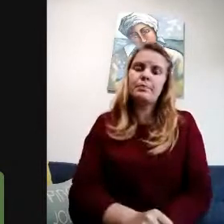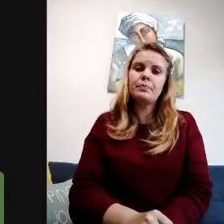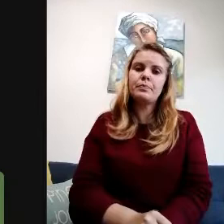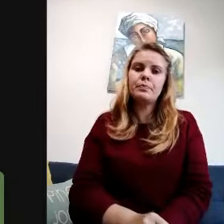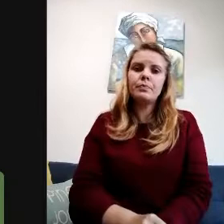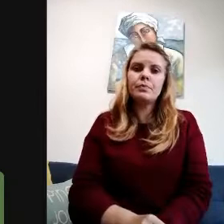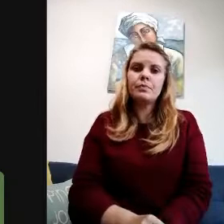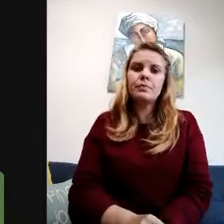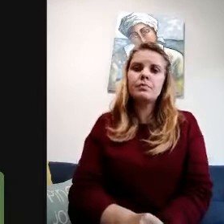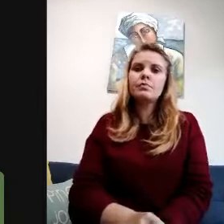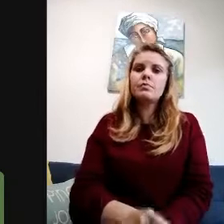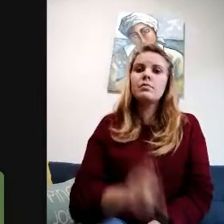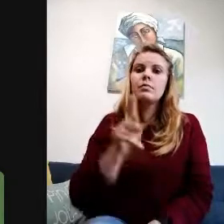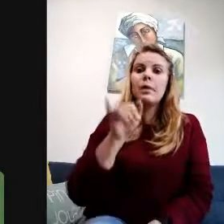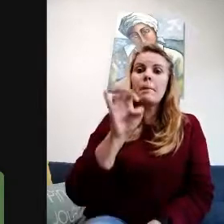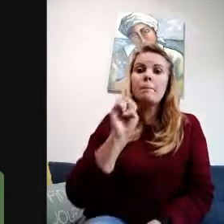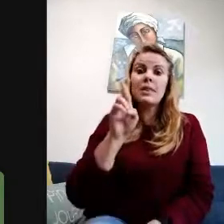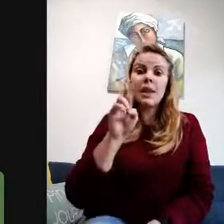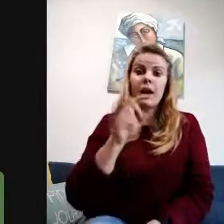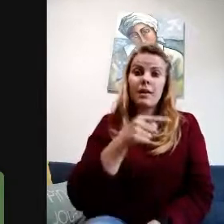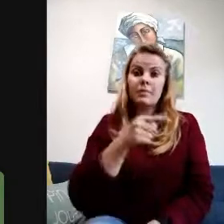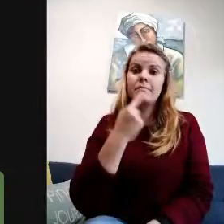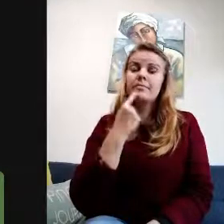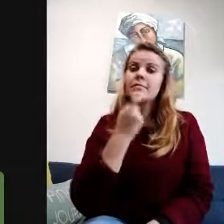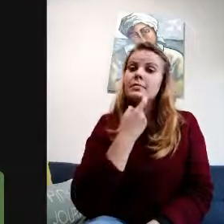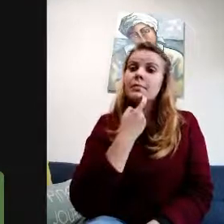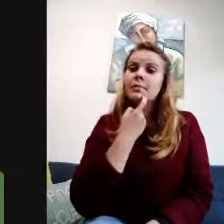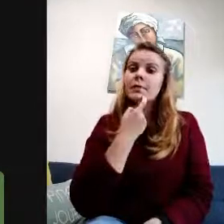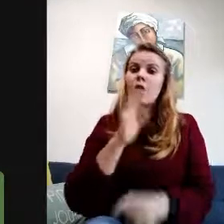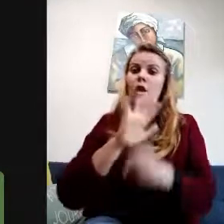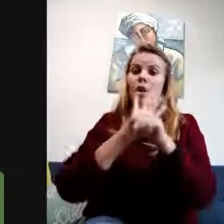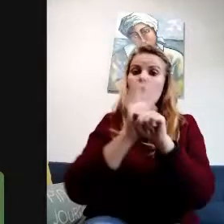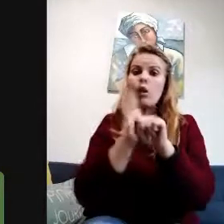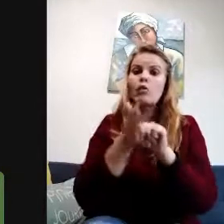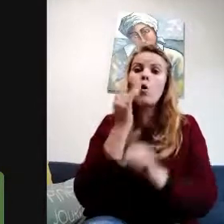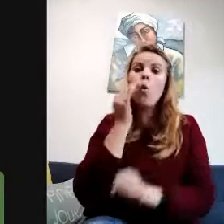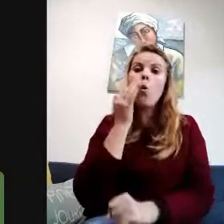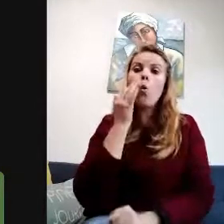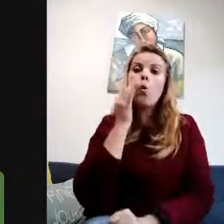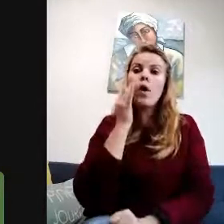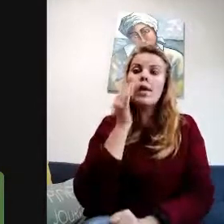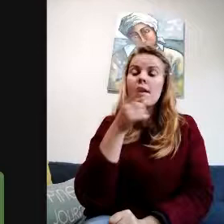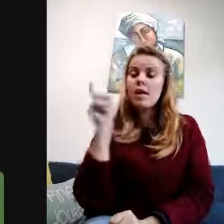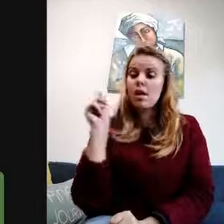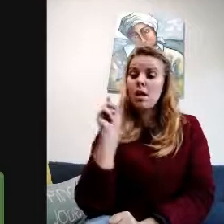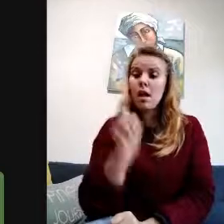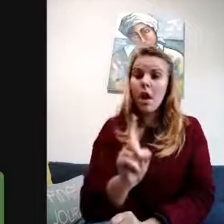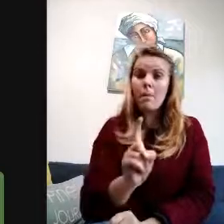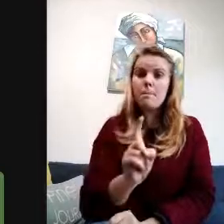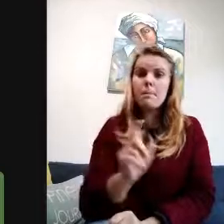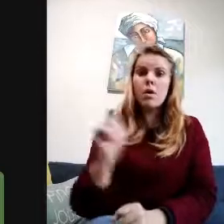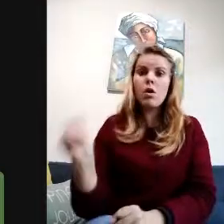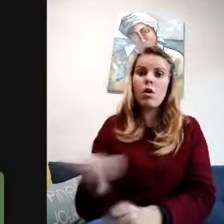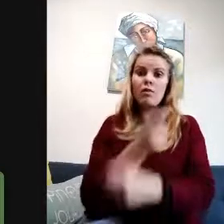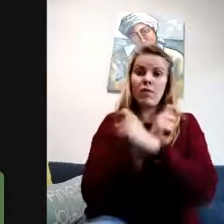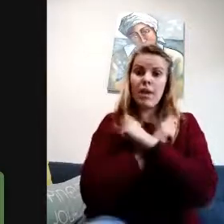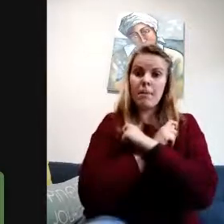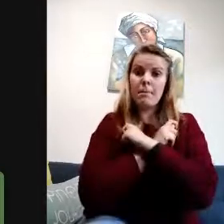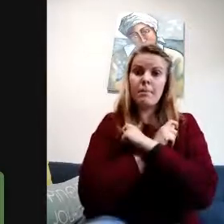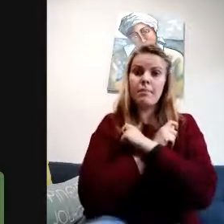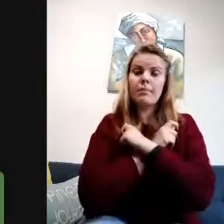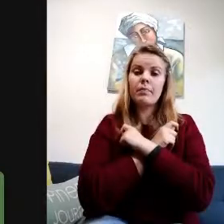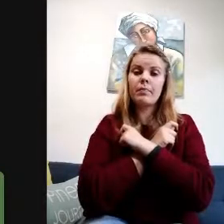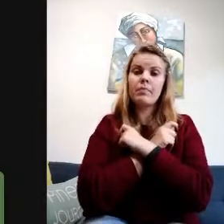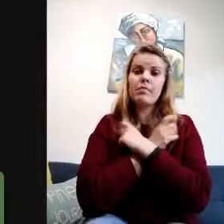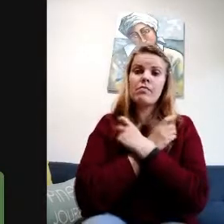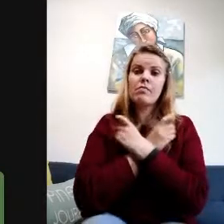Yeah, so maybe just from a COVID point of view, when you arrive at the club, the one thing I can say